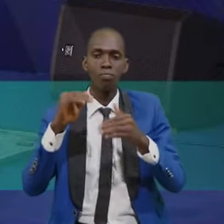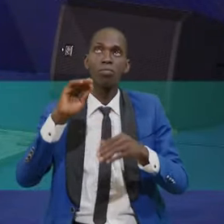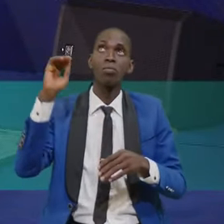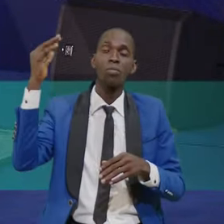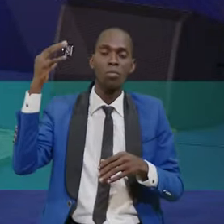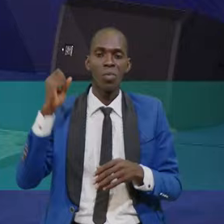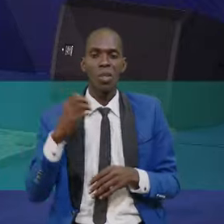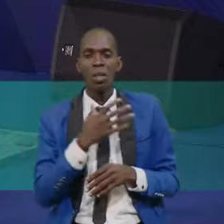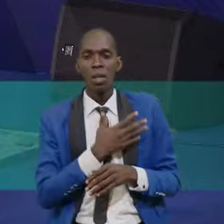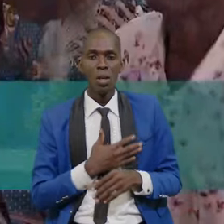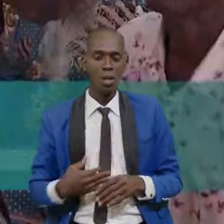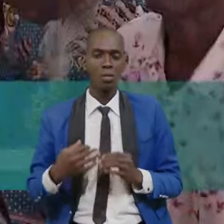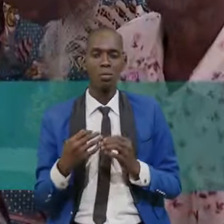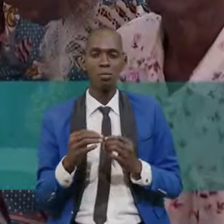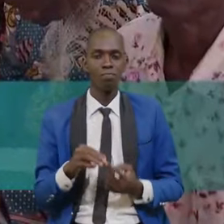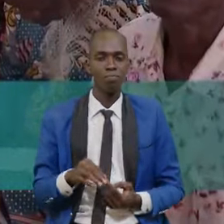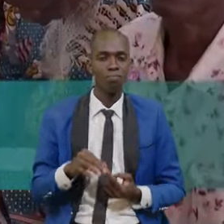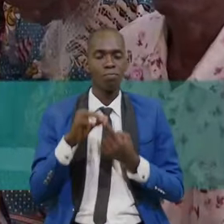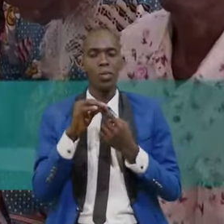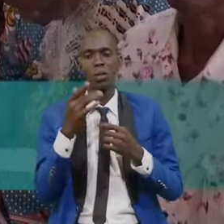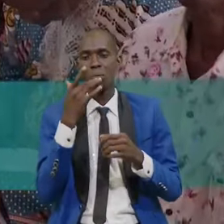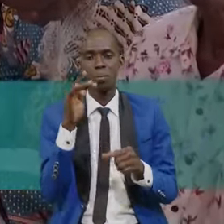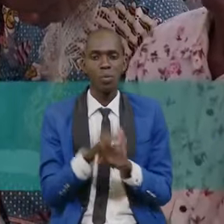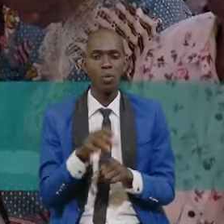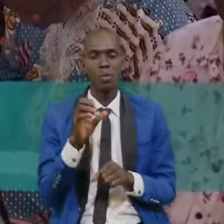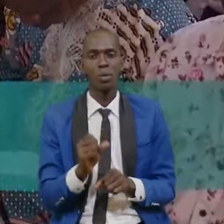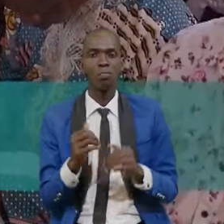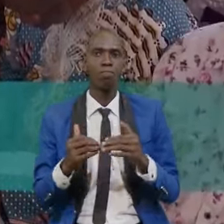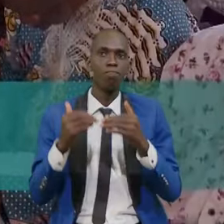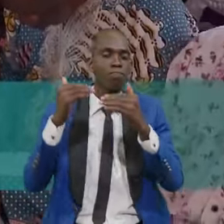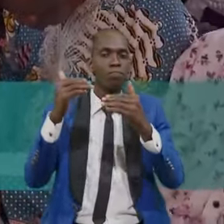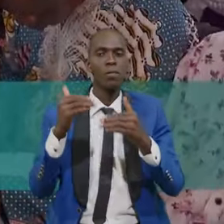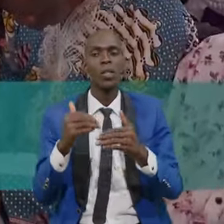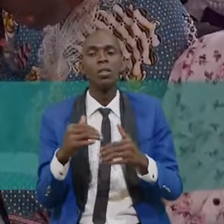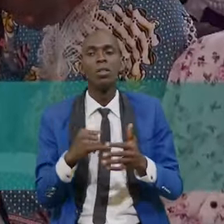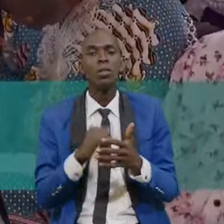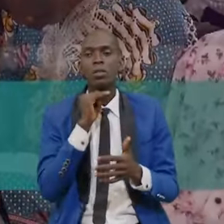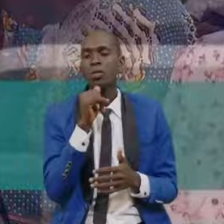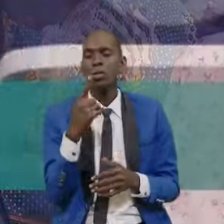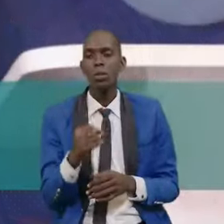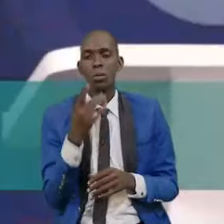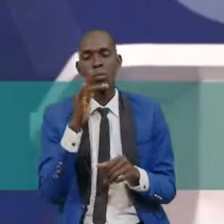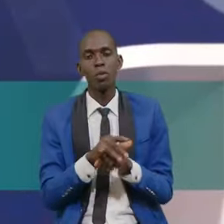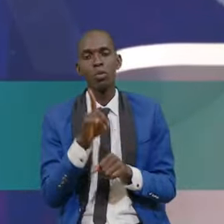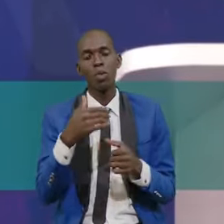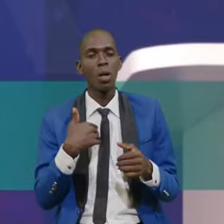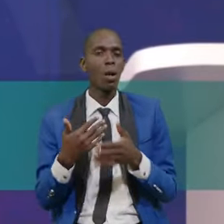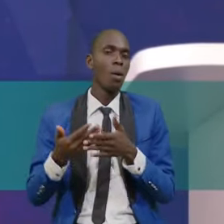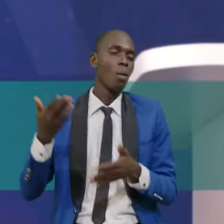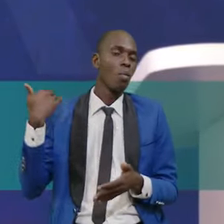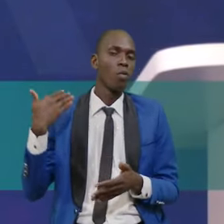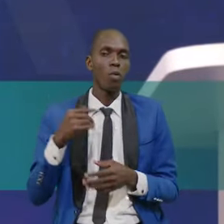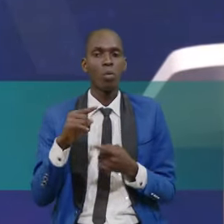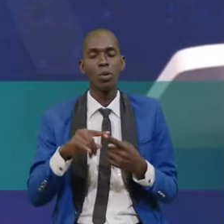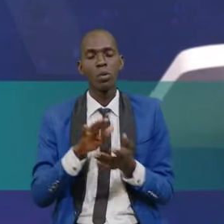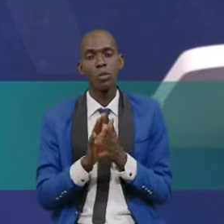promises. Extensive, extensive, extensive. It's not the promises you had many years ago when you were saved. There